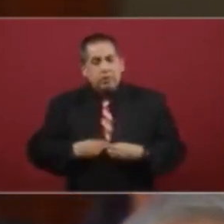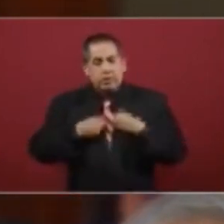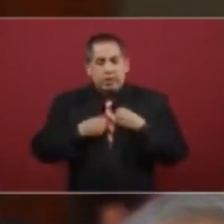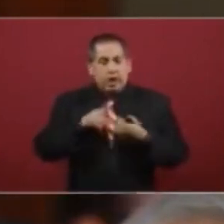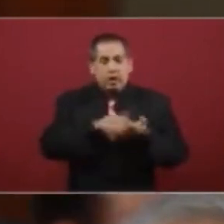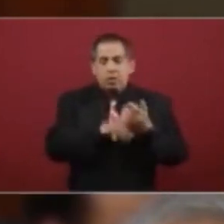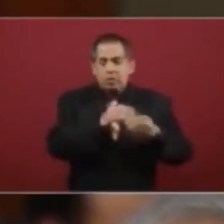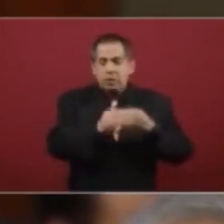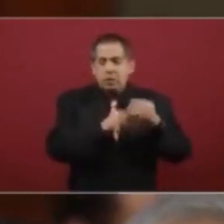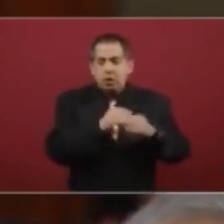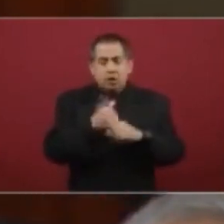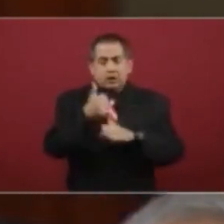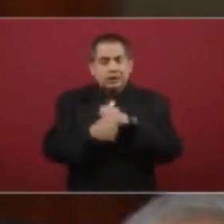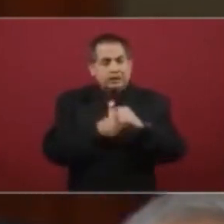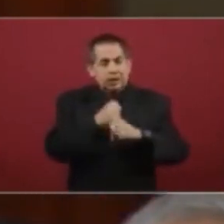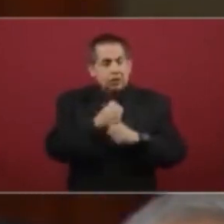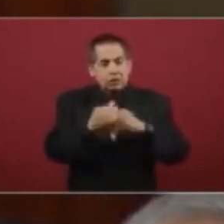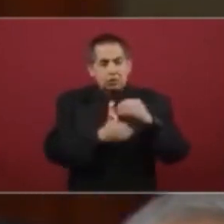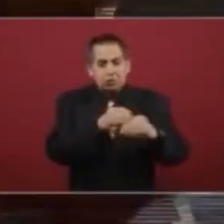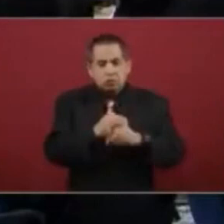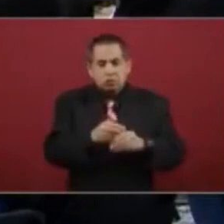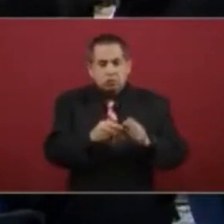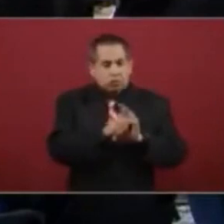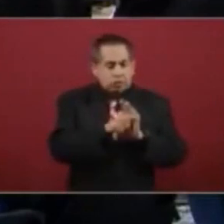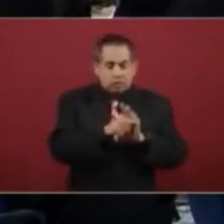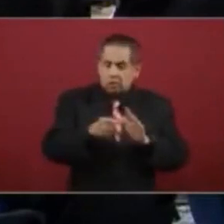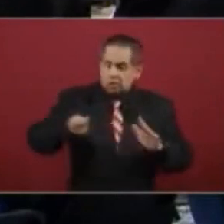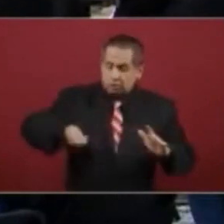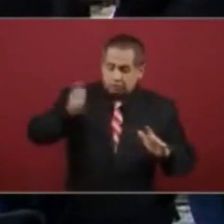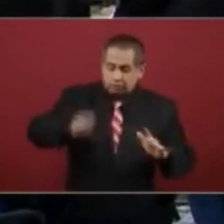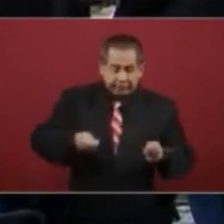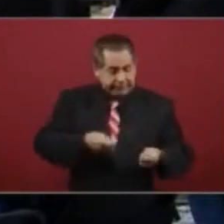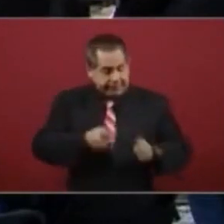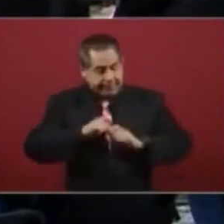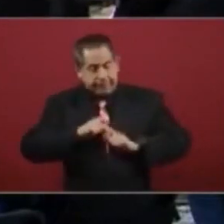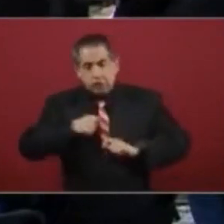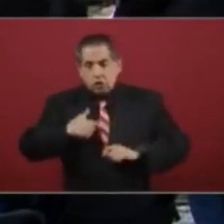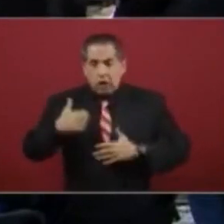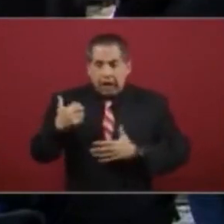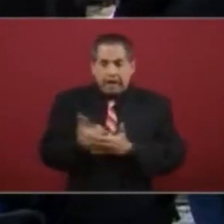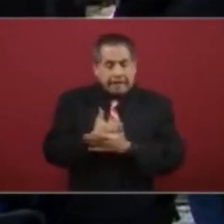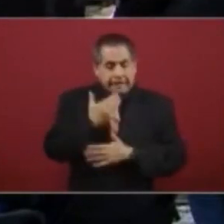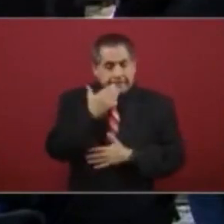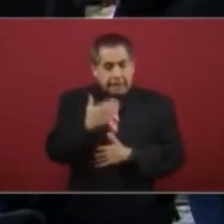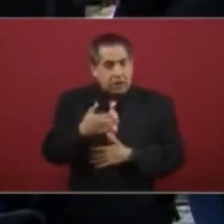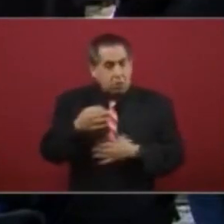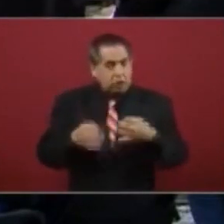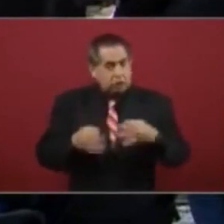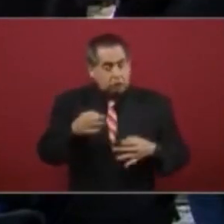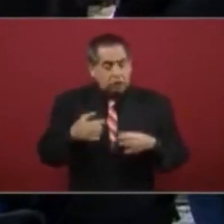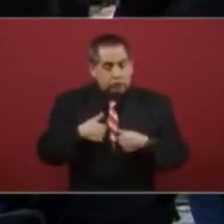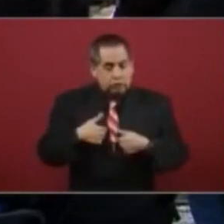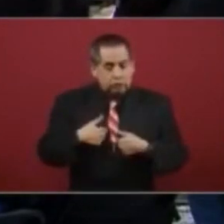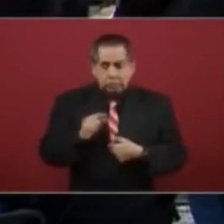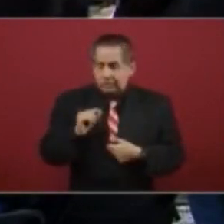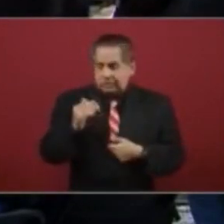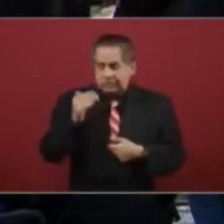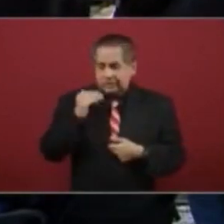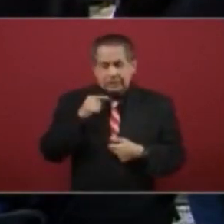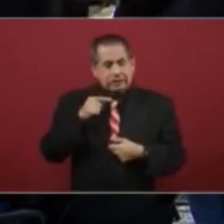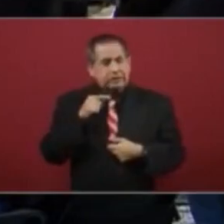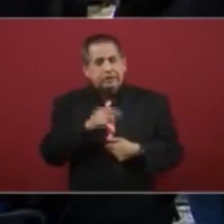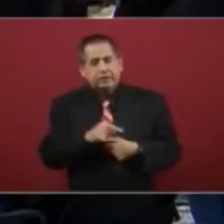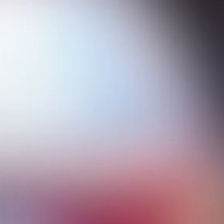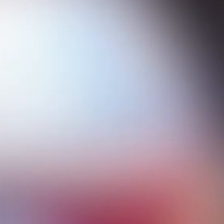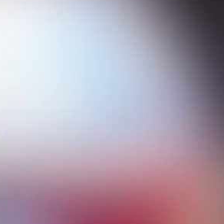journalist Lourdes Maldonado in 2019, pleading with Mexican President Andrés Manuel López Obrador for help because she feared